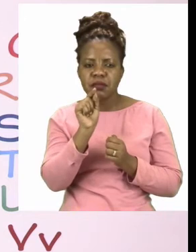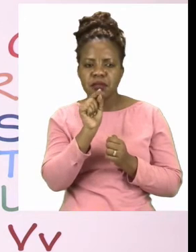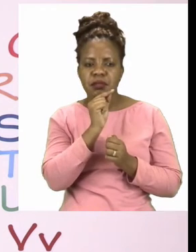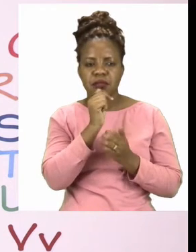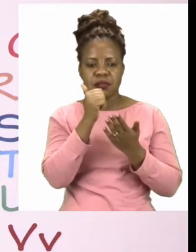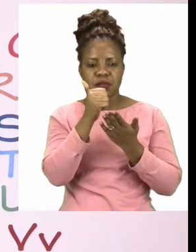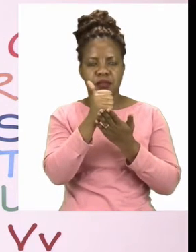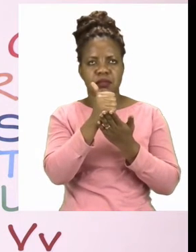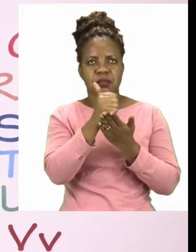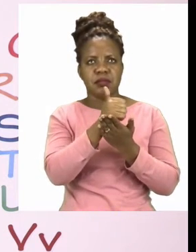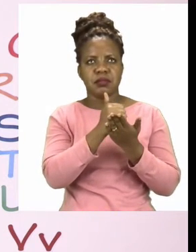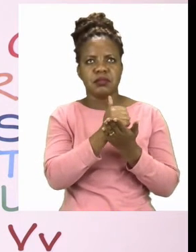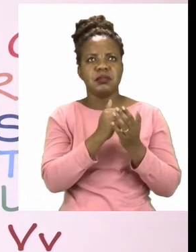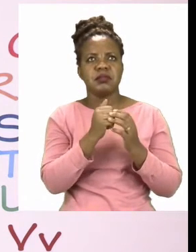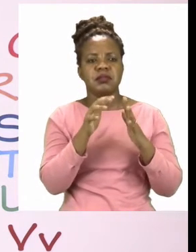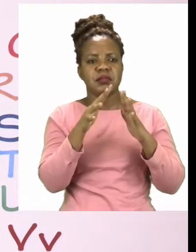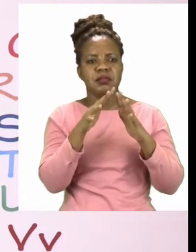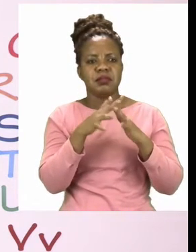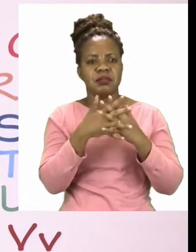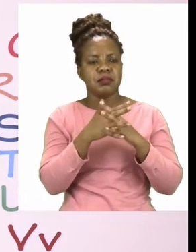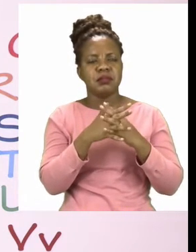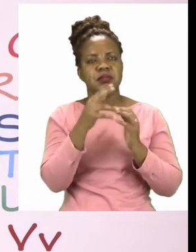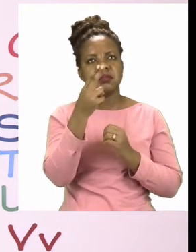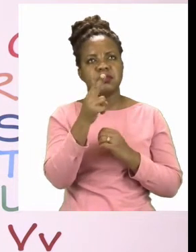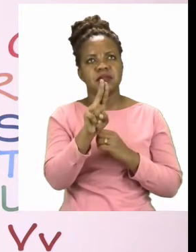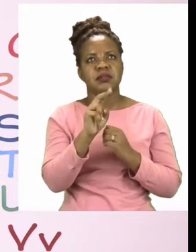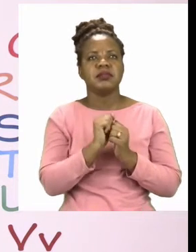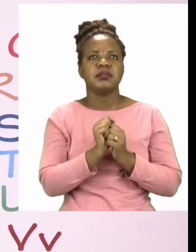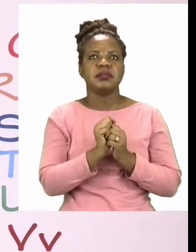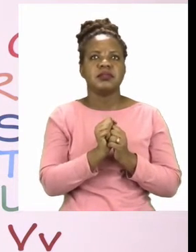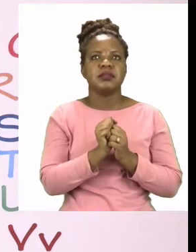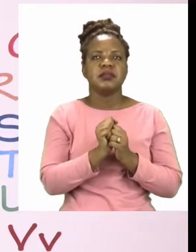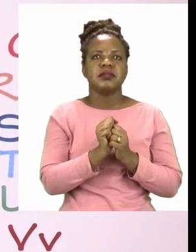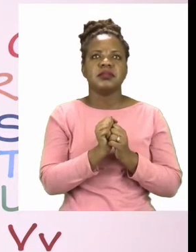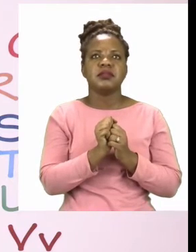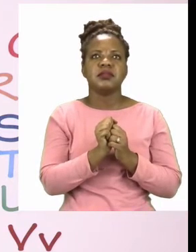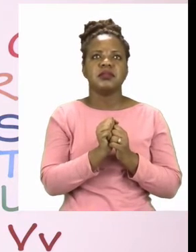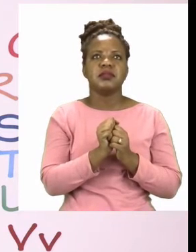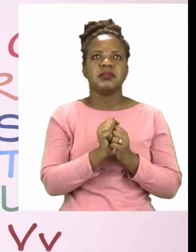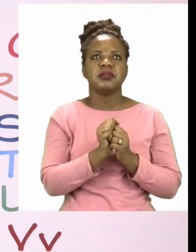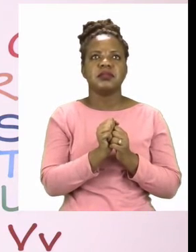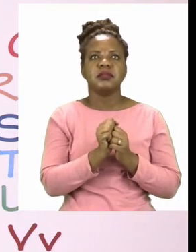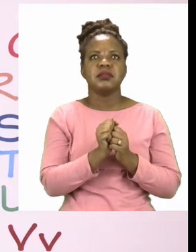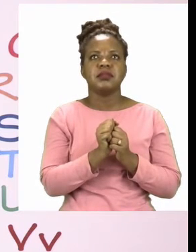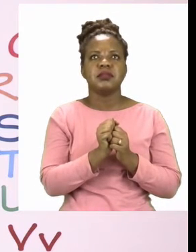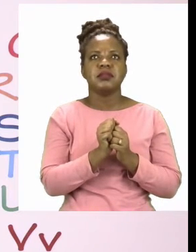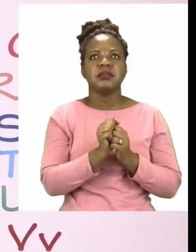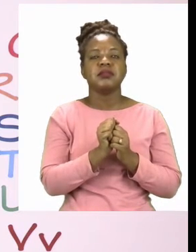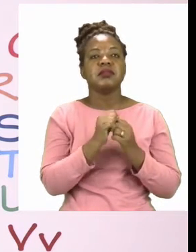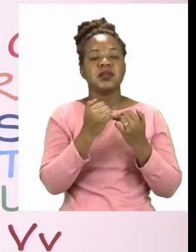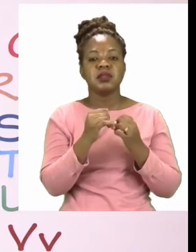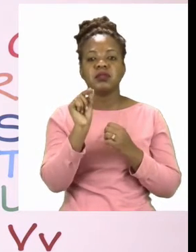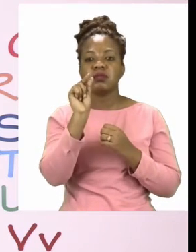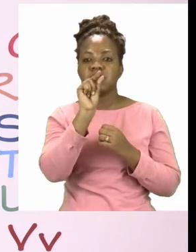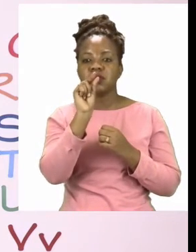make the line you're using very clear. And because you have found the word brown,